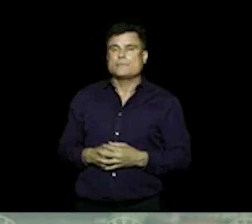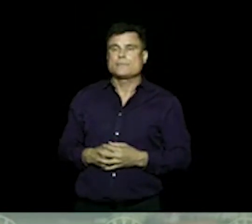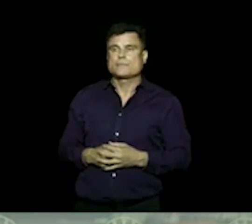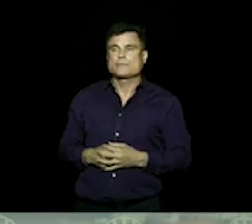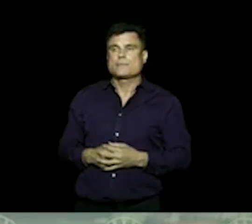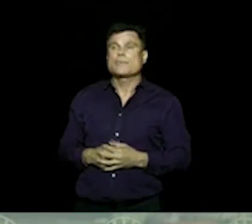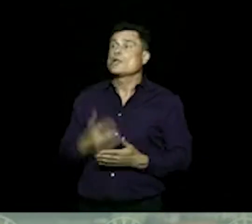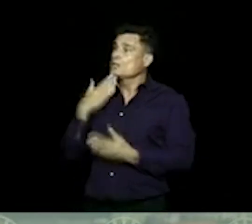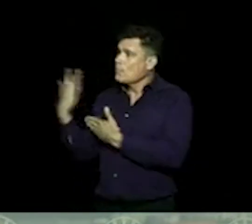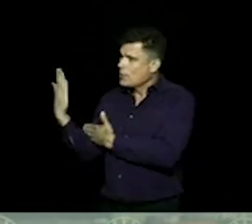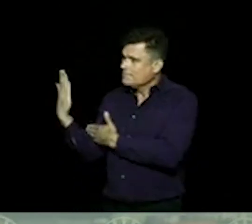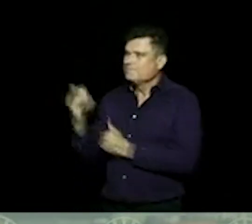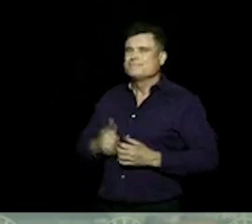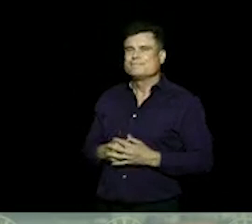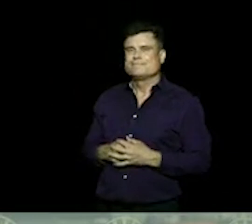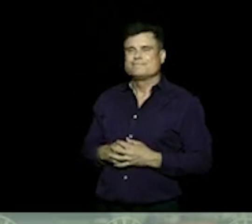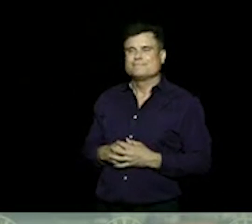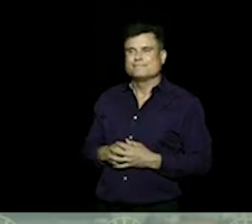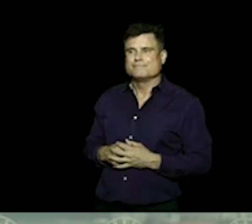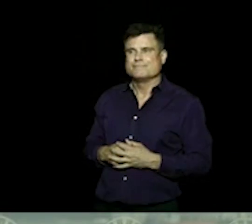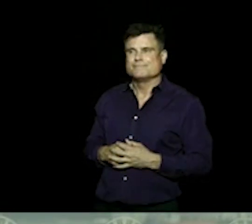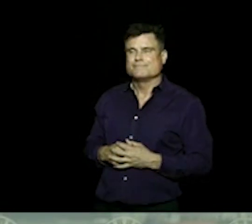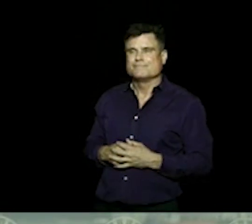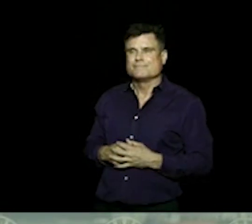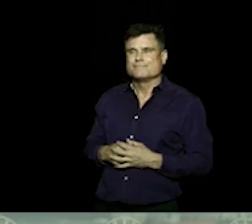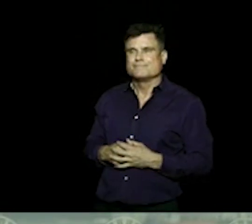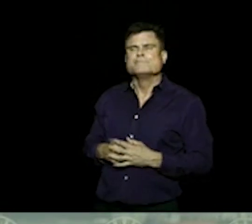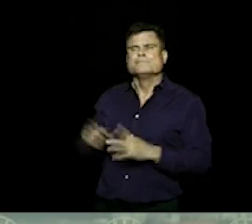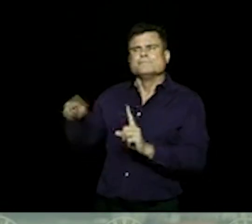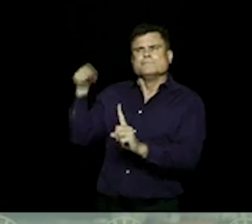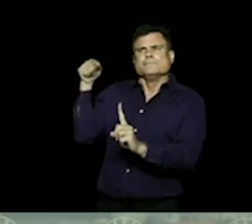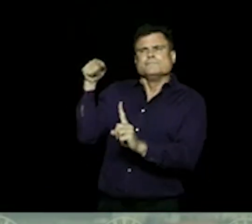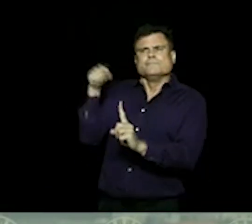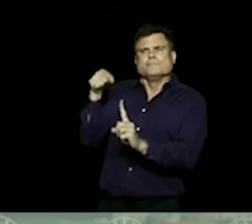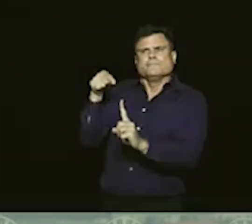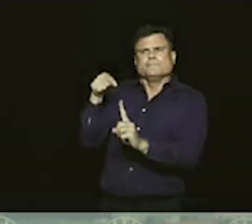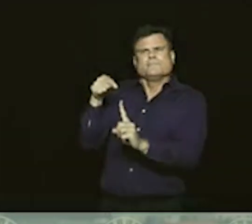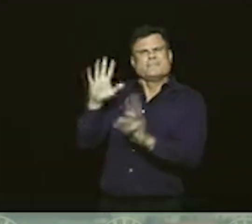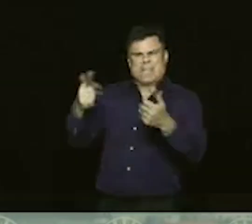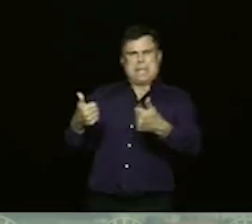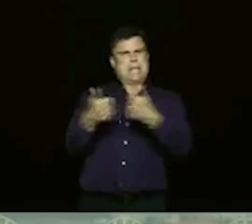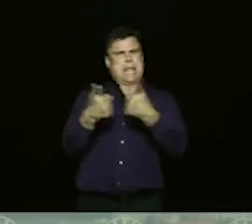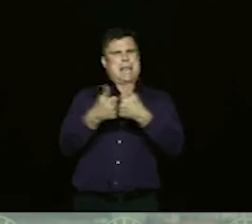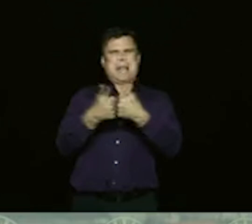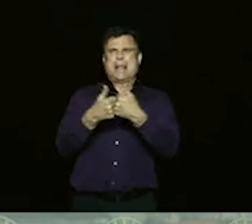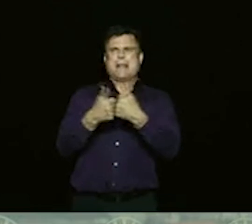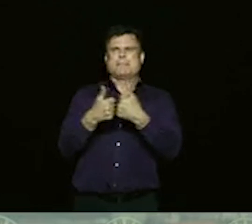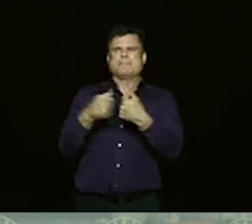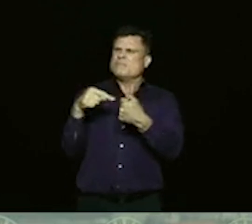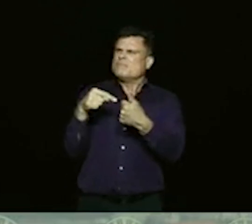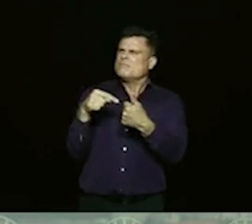made aware of this game that was going on, by whom, and have you given